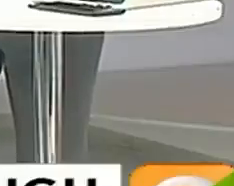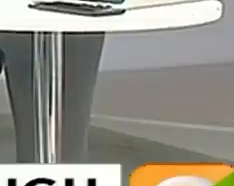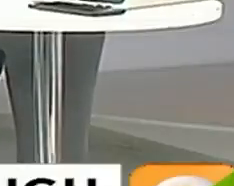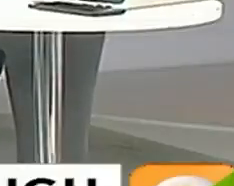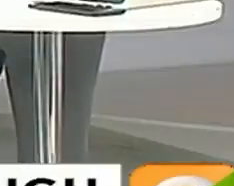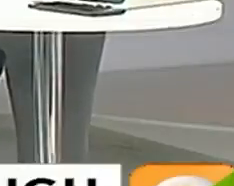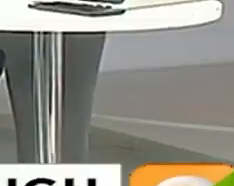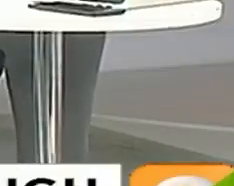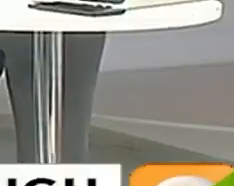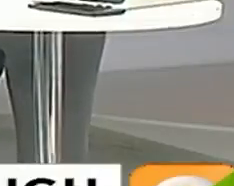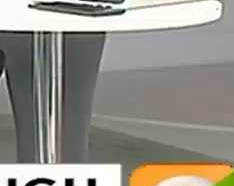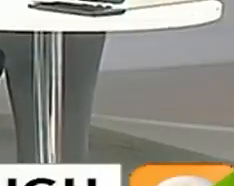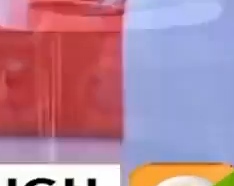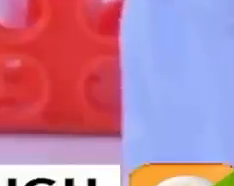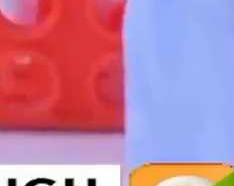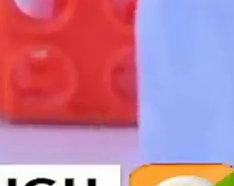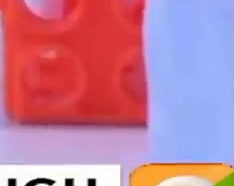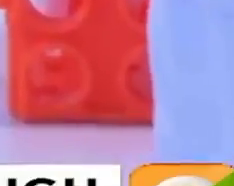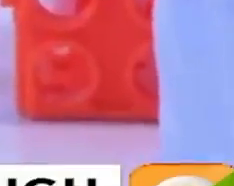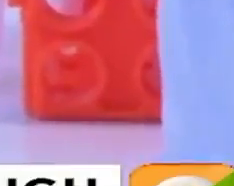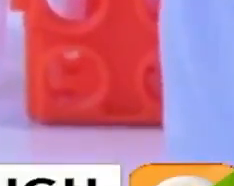same for their nationals.